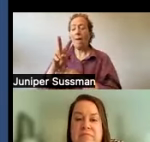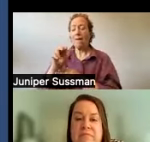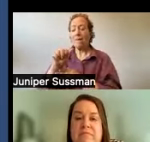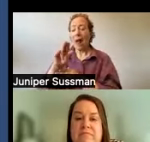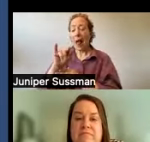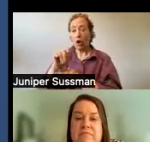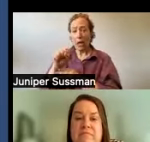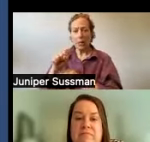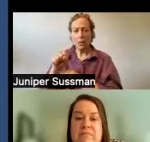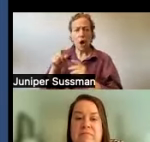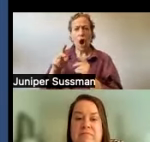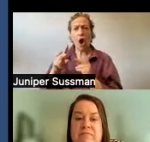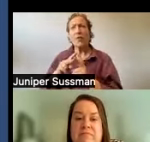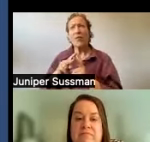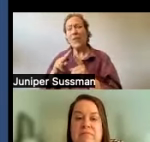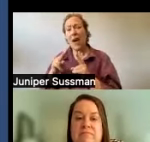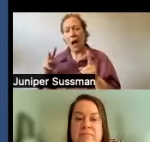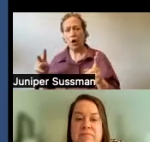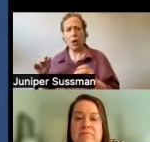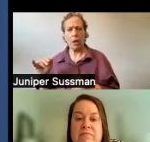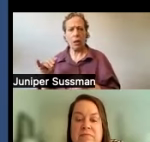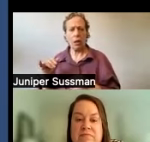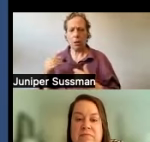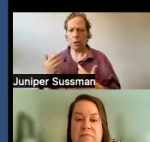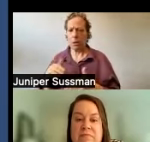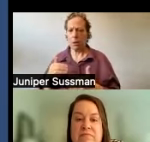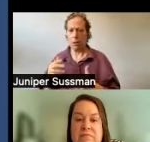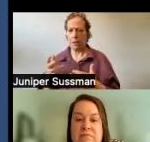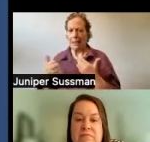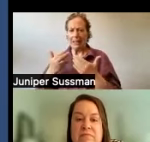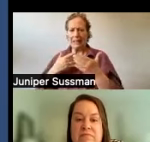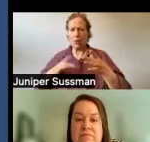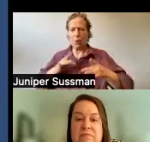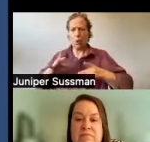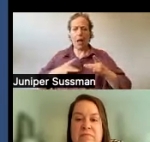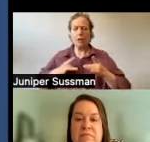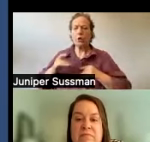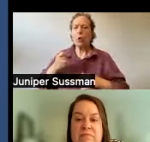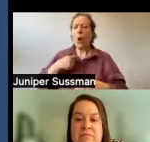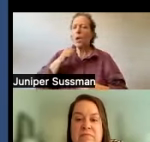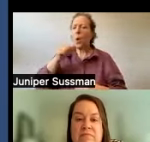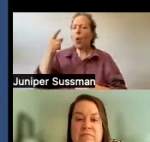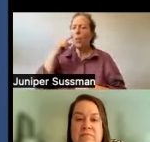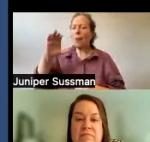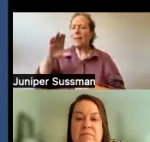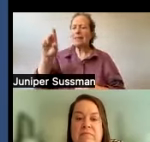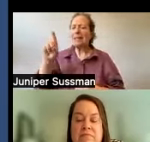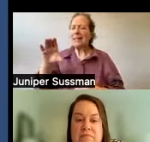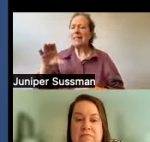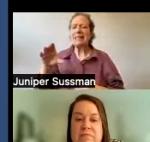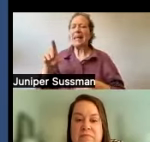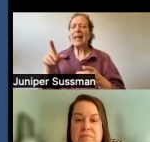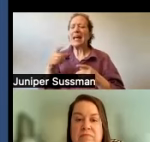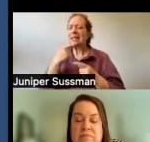members. So we are actually going beyond what that CDC baseline guidance looks like in terms of isolation and trying to